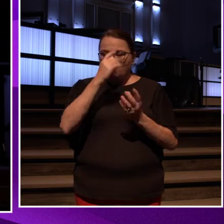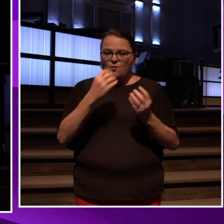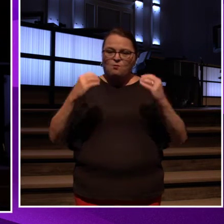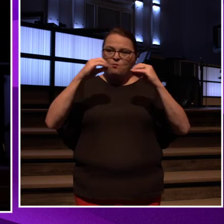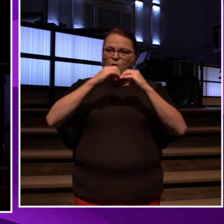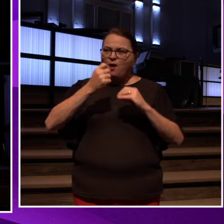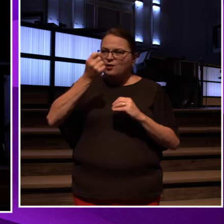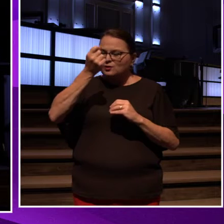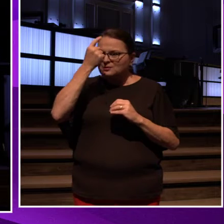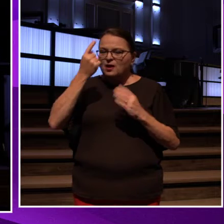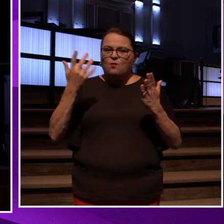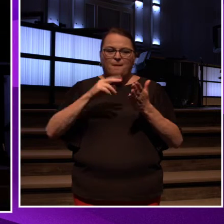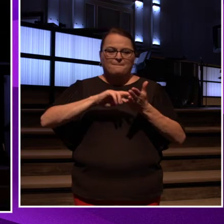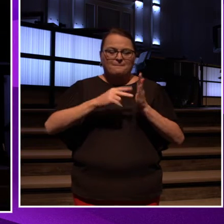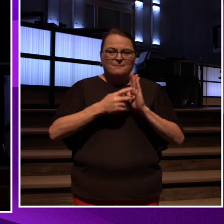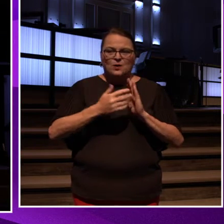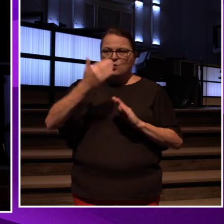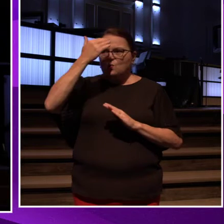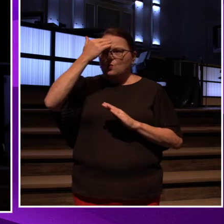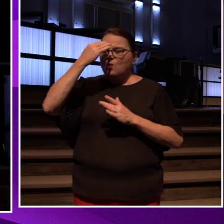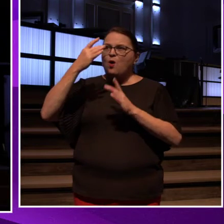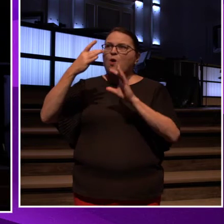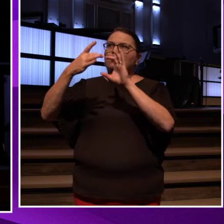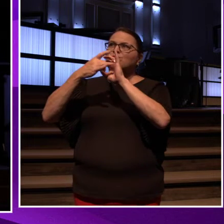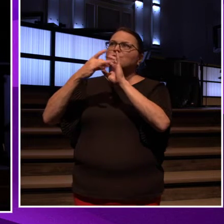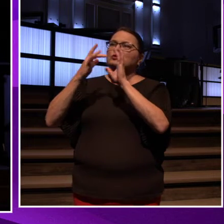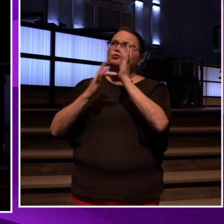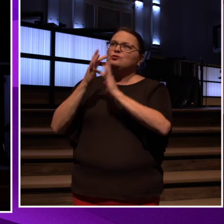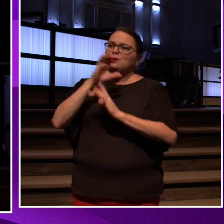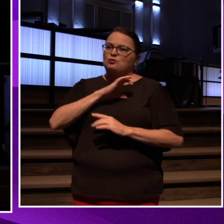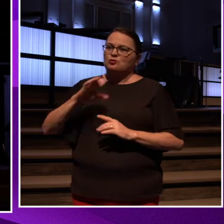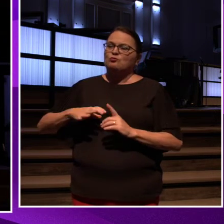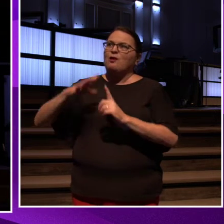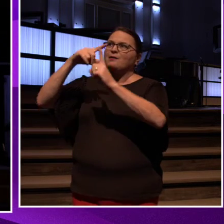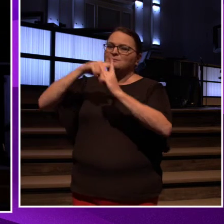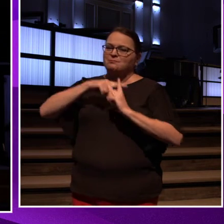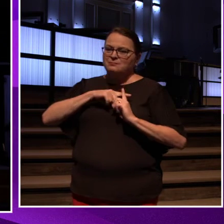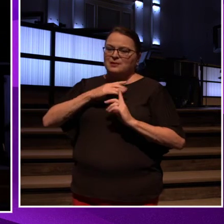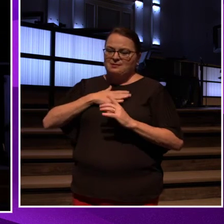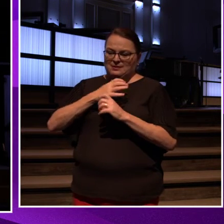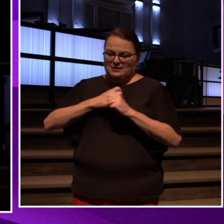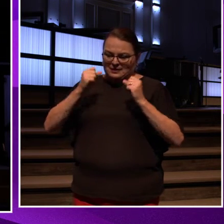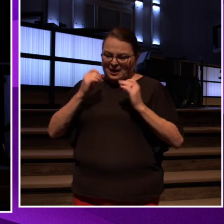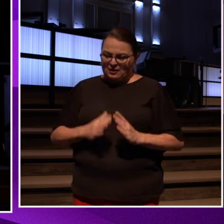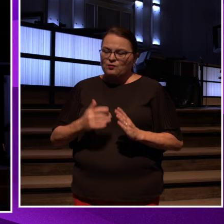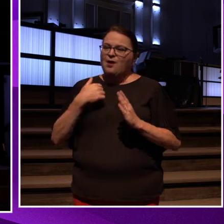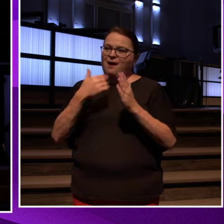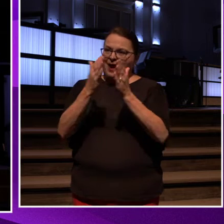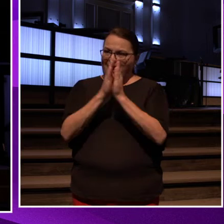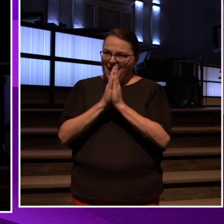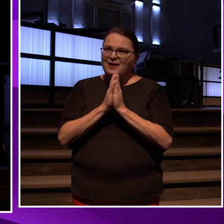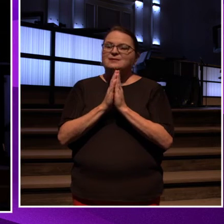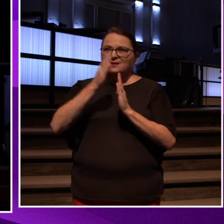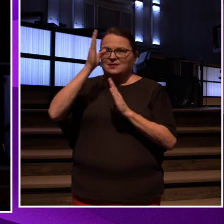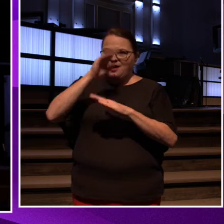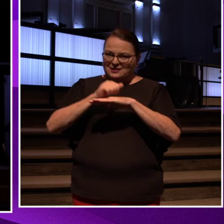what it means to know Jesus Christ as your Savior, I ask you to pray and ask God to send you some